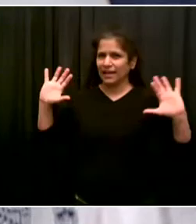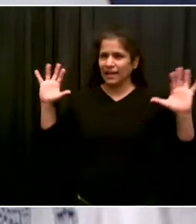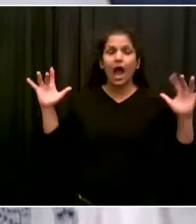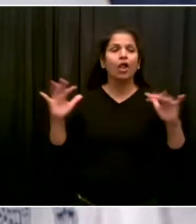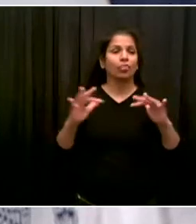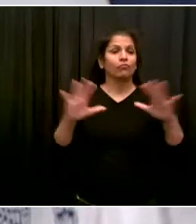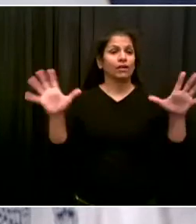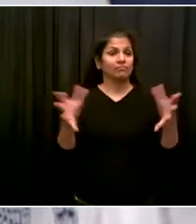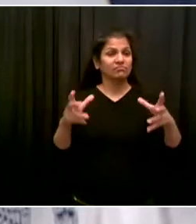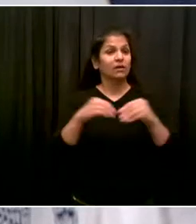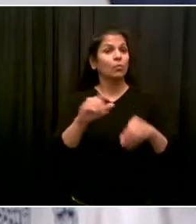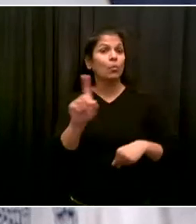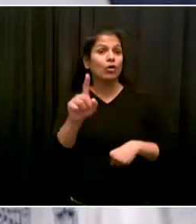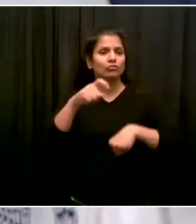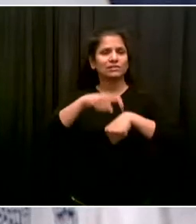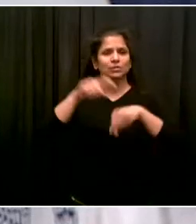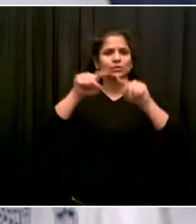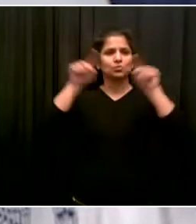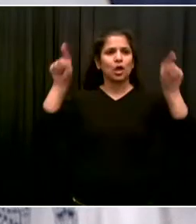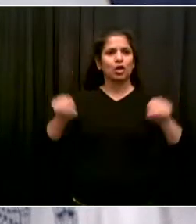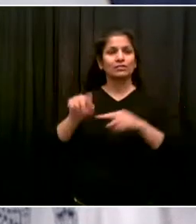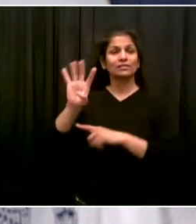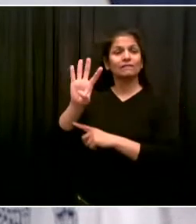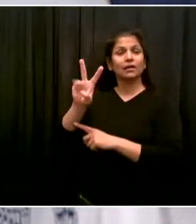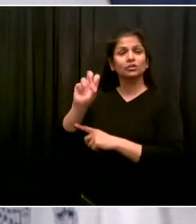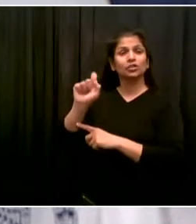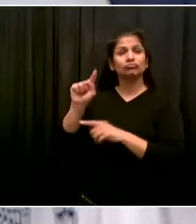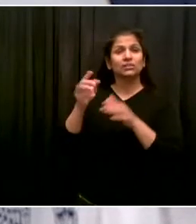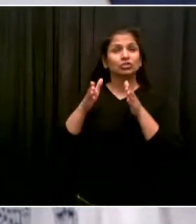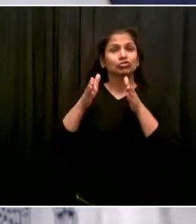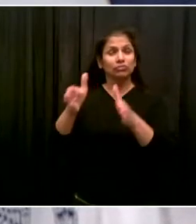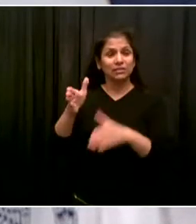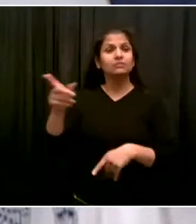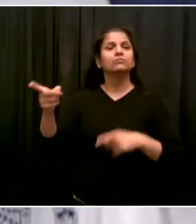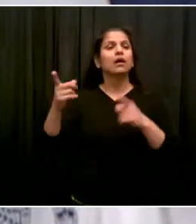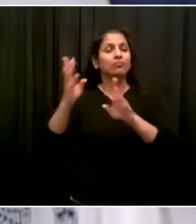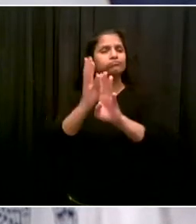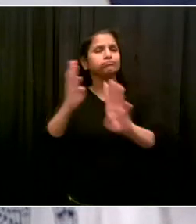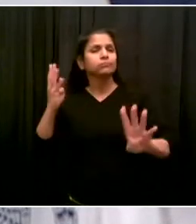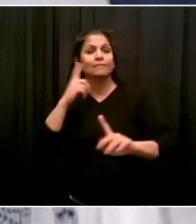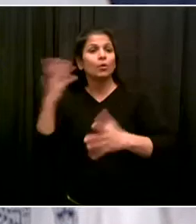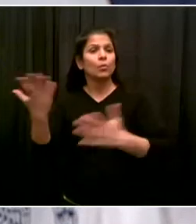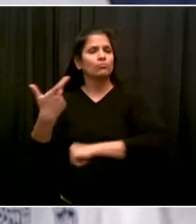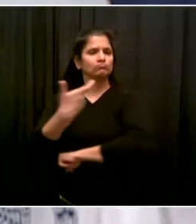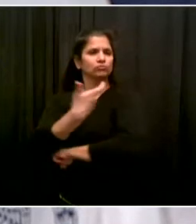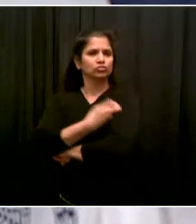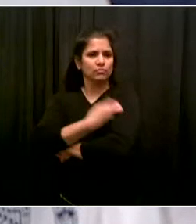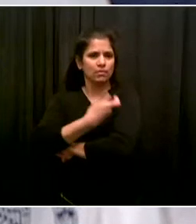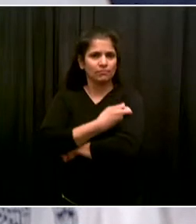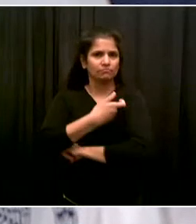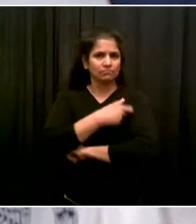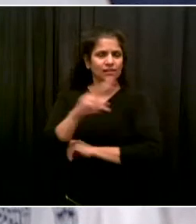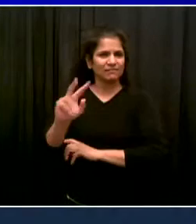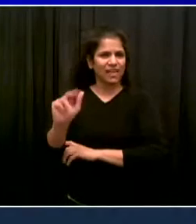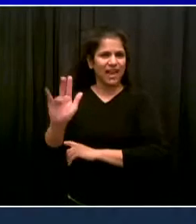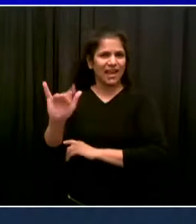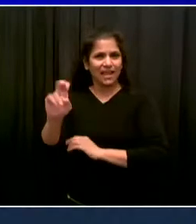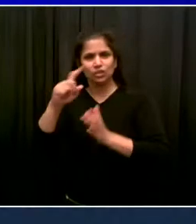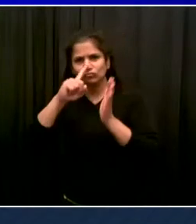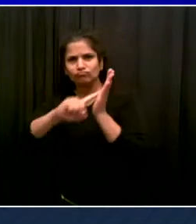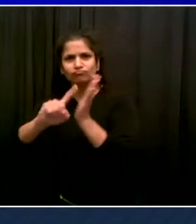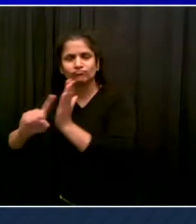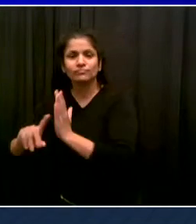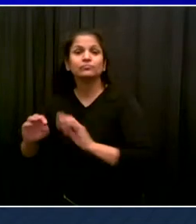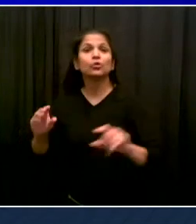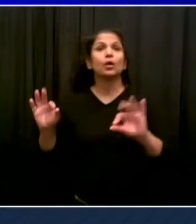our recovery, the fact that New York City is coming back. Broadway's coming back. I was joined by Lin-Manuel Miranda